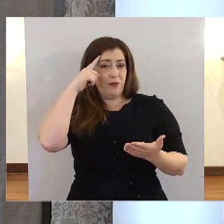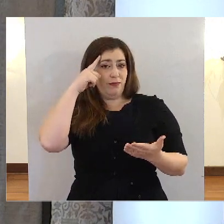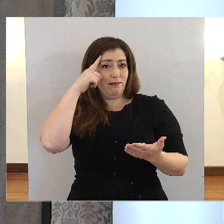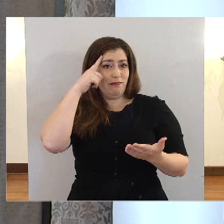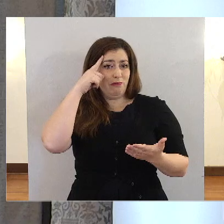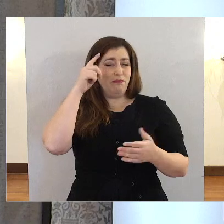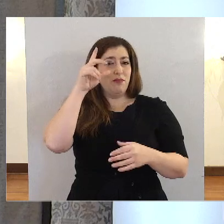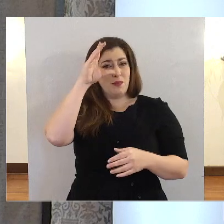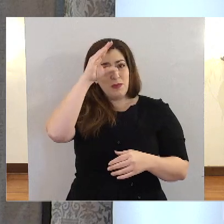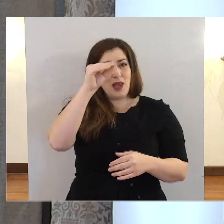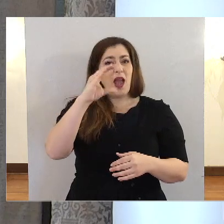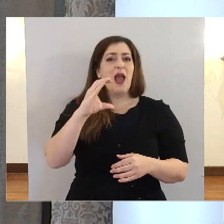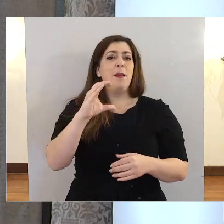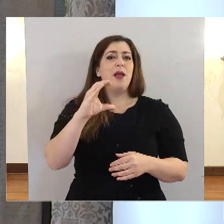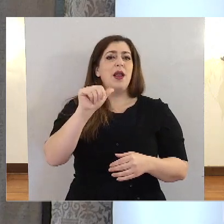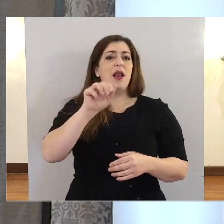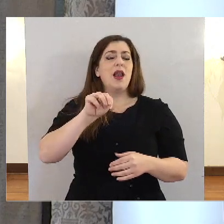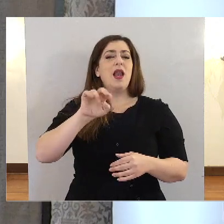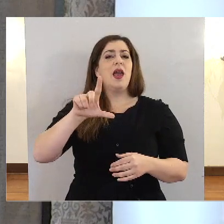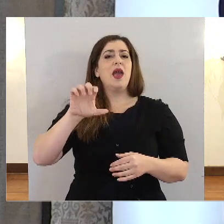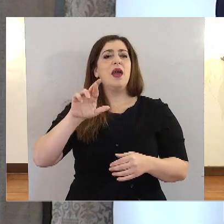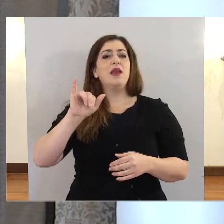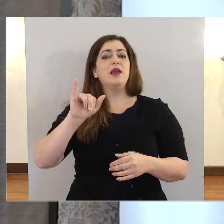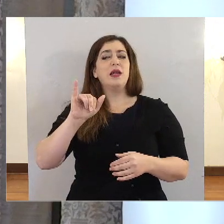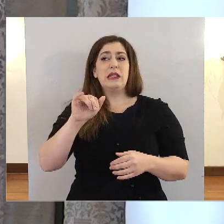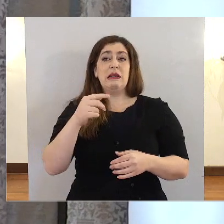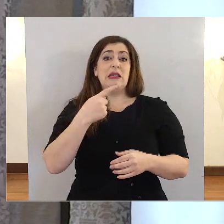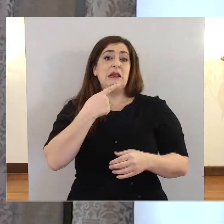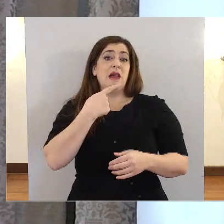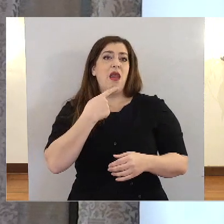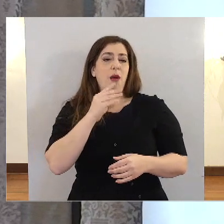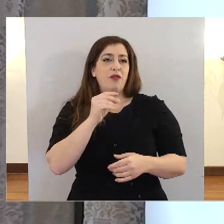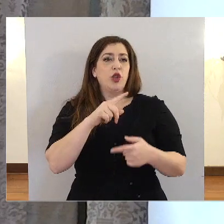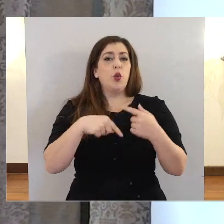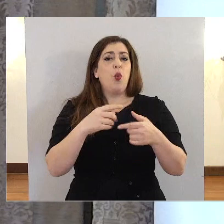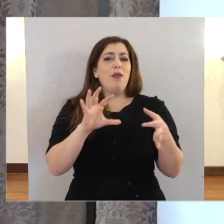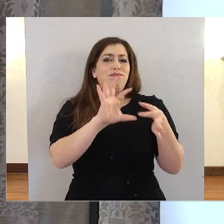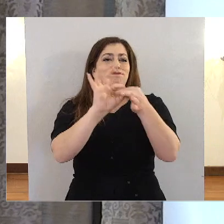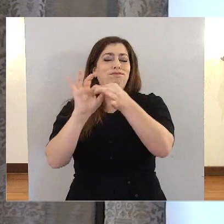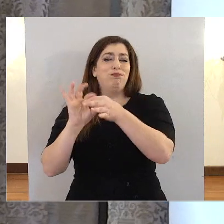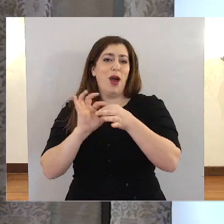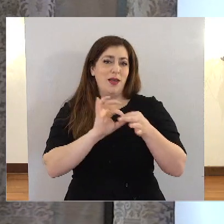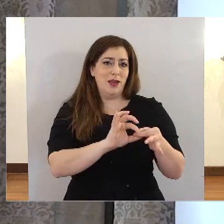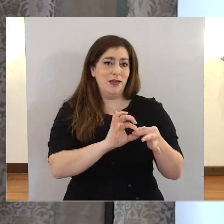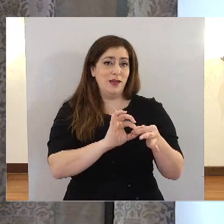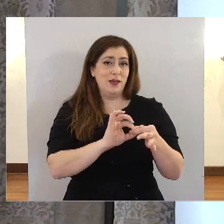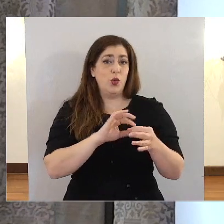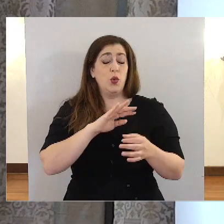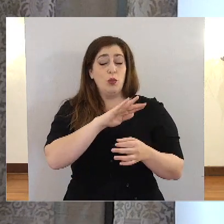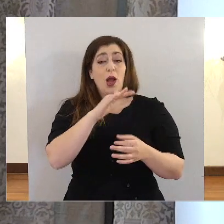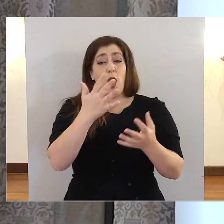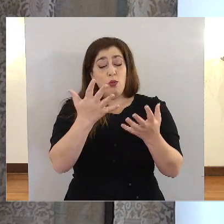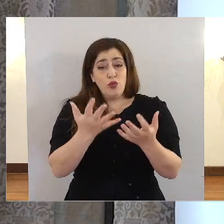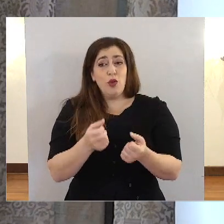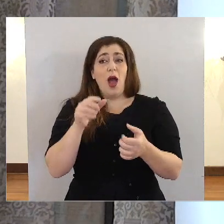of collaborators, of partners to complete this project successfully, including the Ministry for